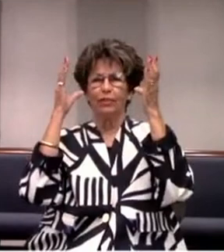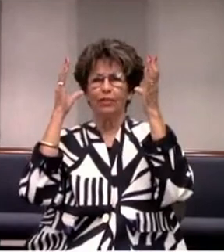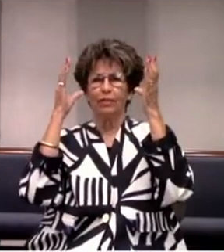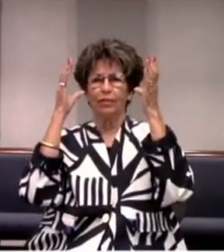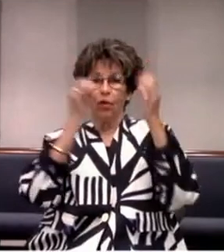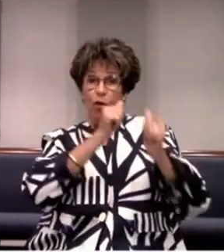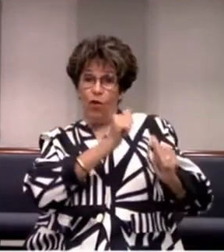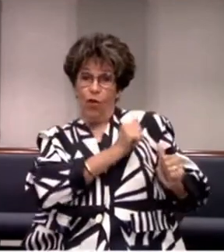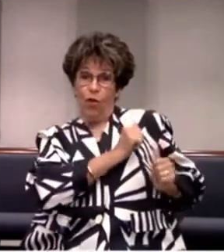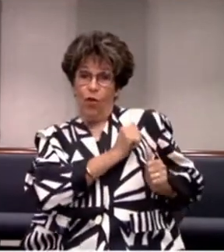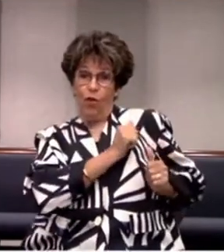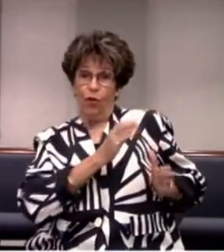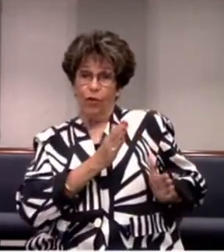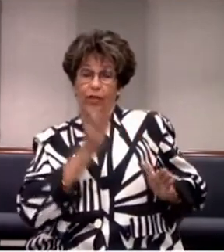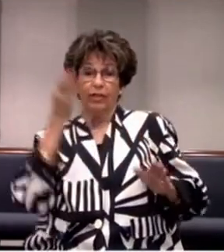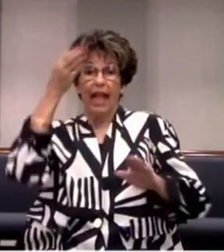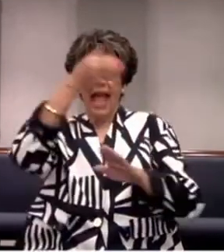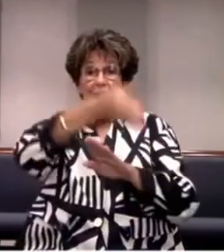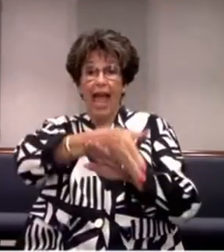left.